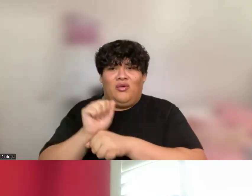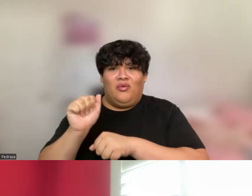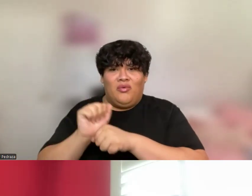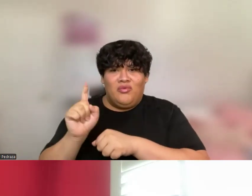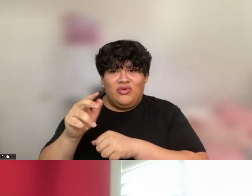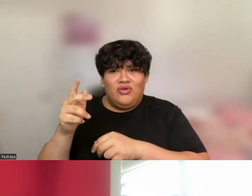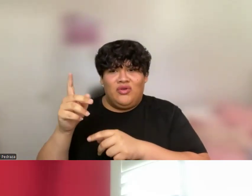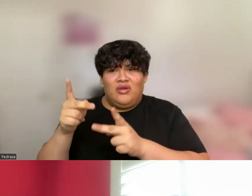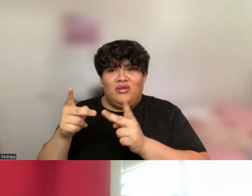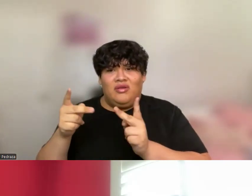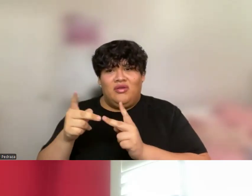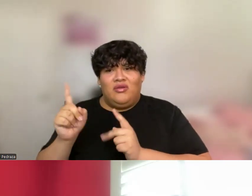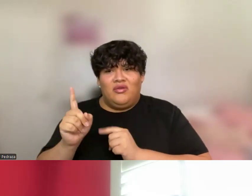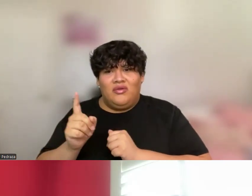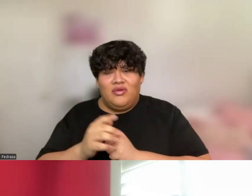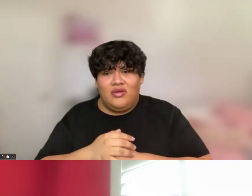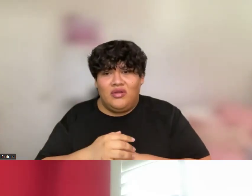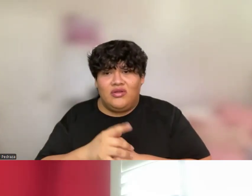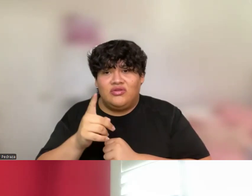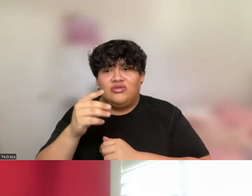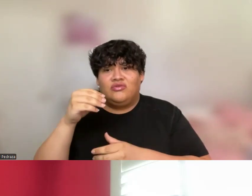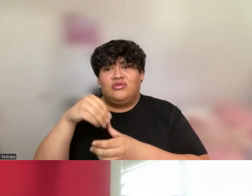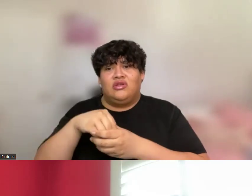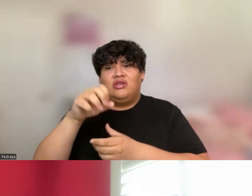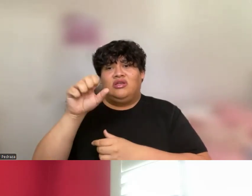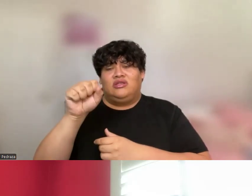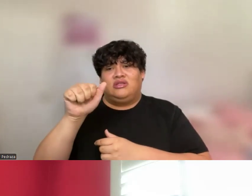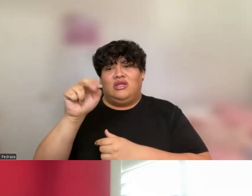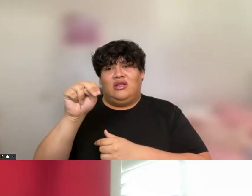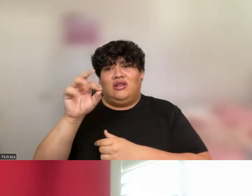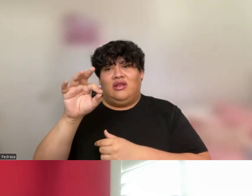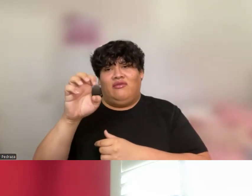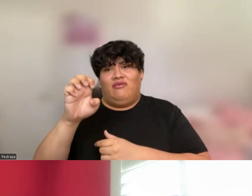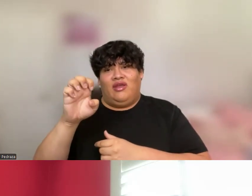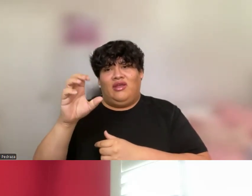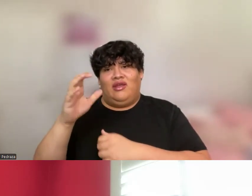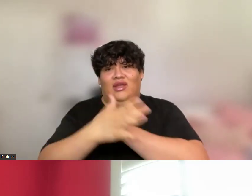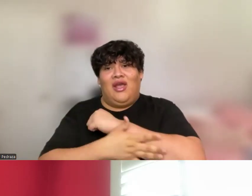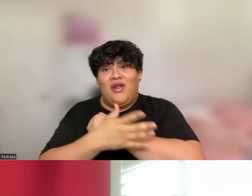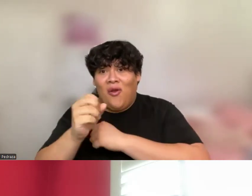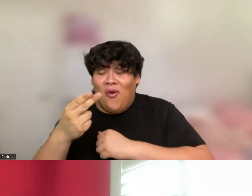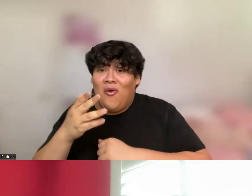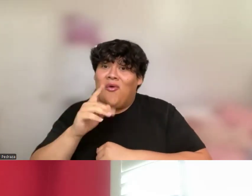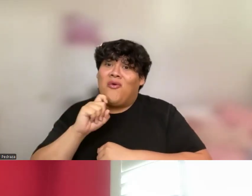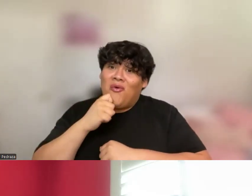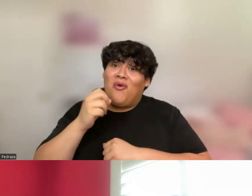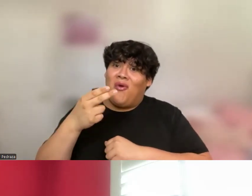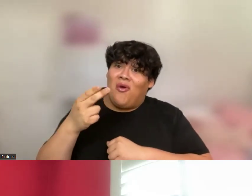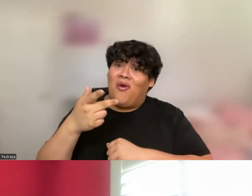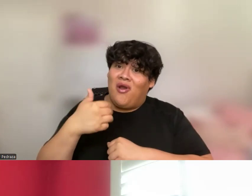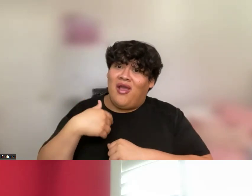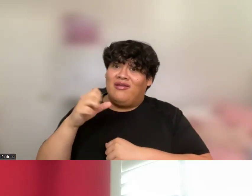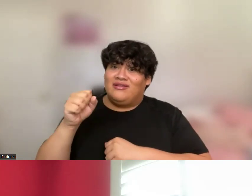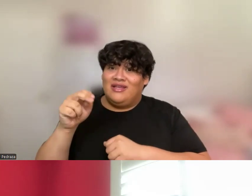taking you. She was an ombudsman in Santa Clara County. Oh, cool. Oh my gosh, we have Santa Clara